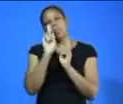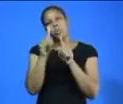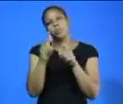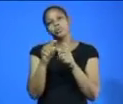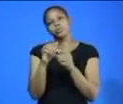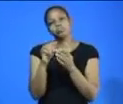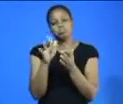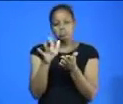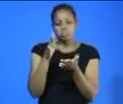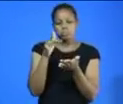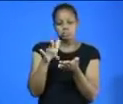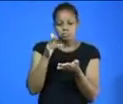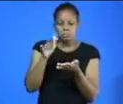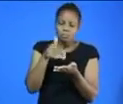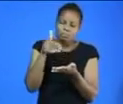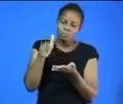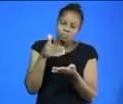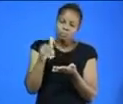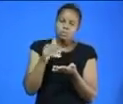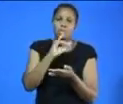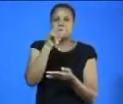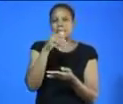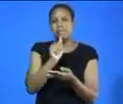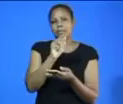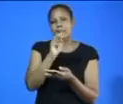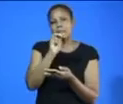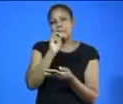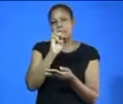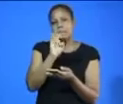James chapter 5.